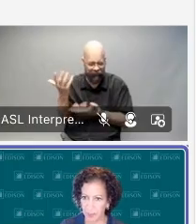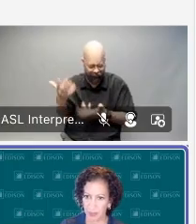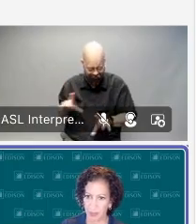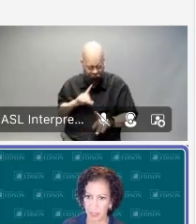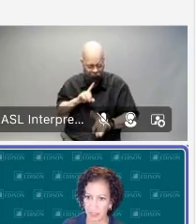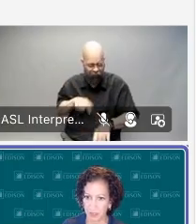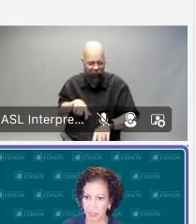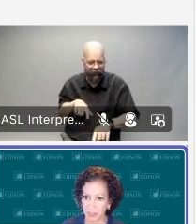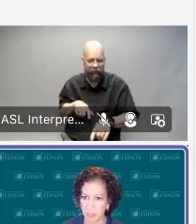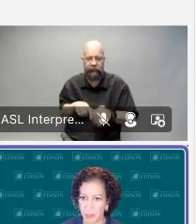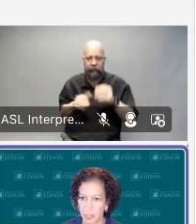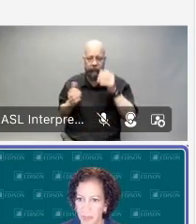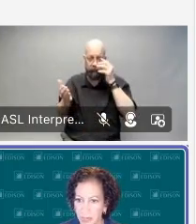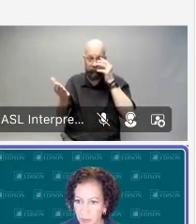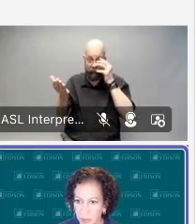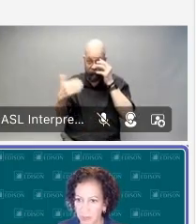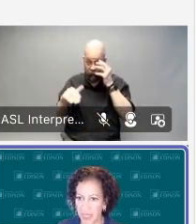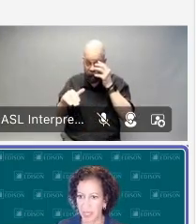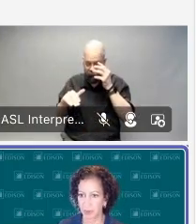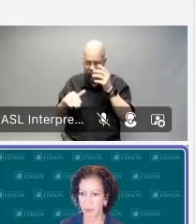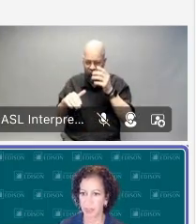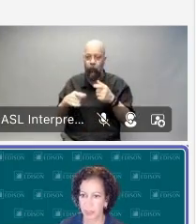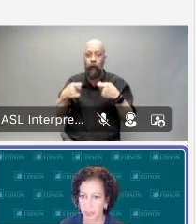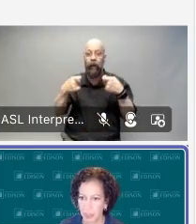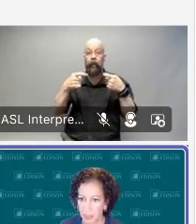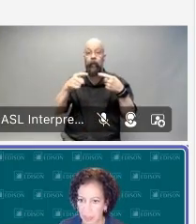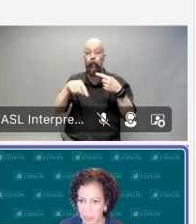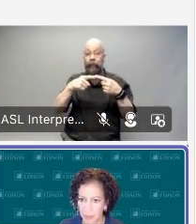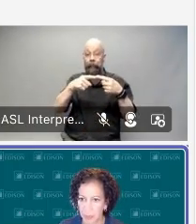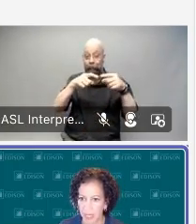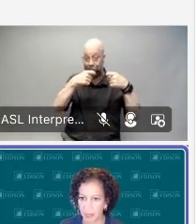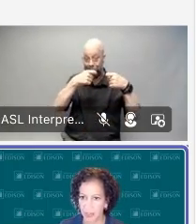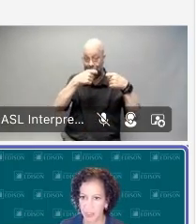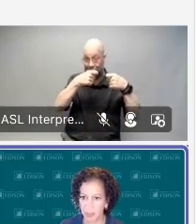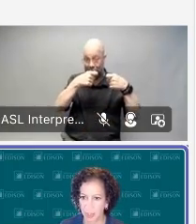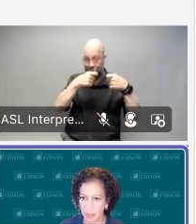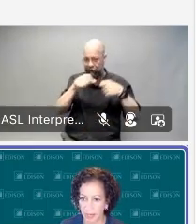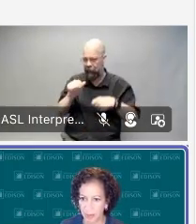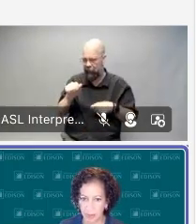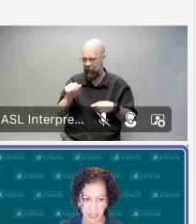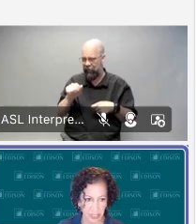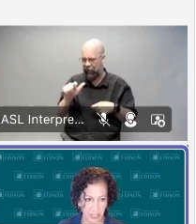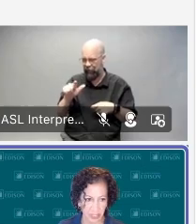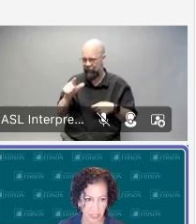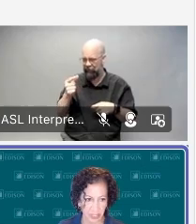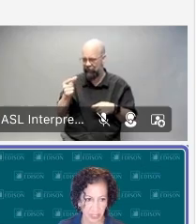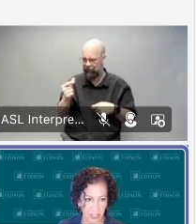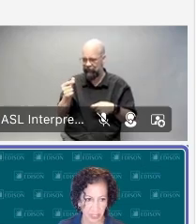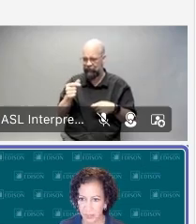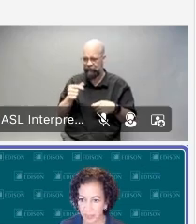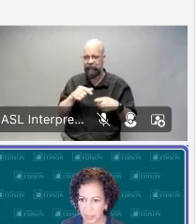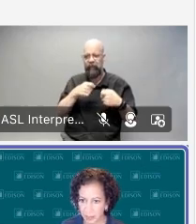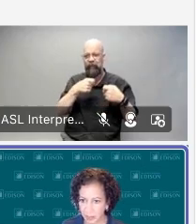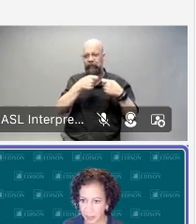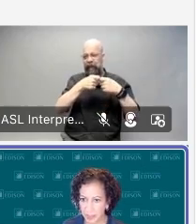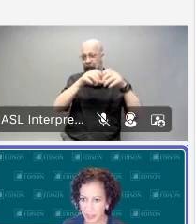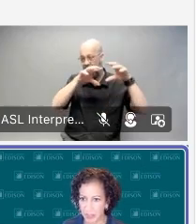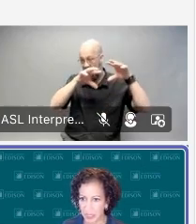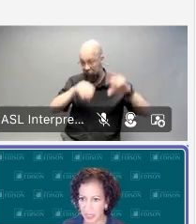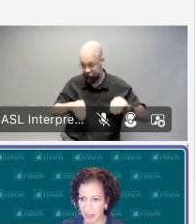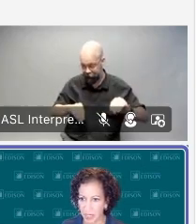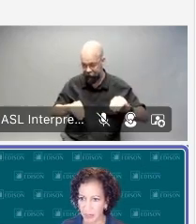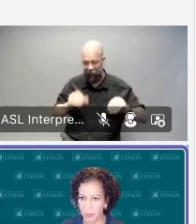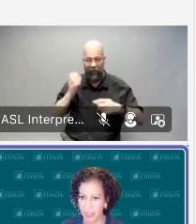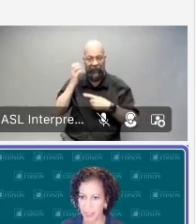The next question is, when our power goes out, this is from Al G. When our power goes out, our cell service